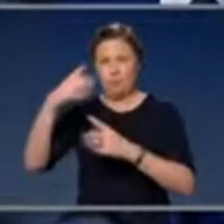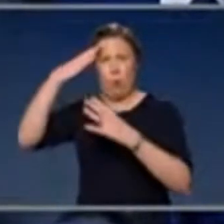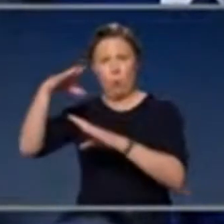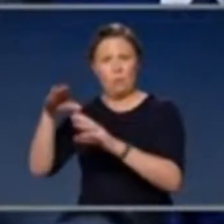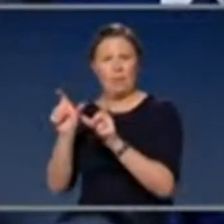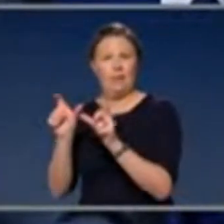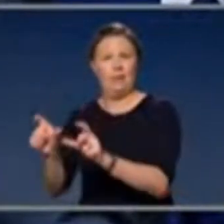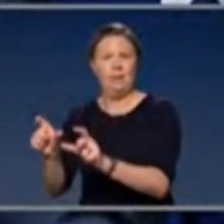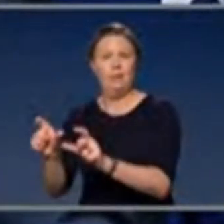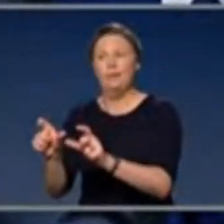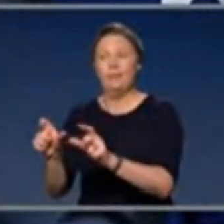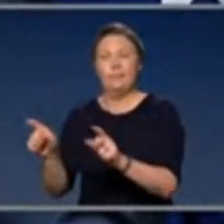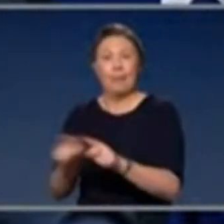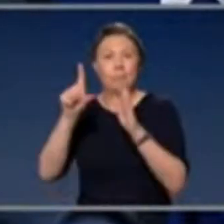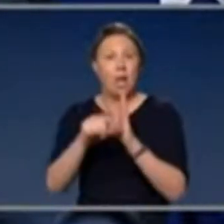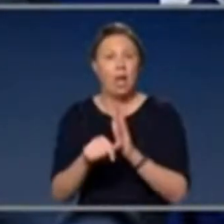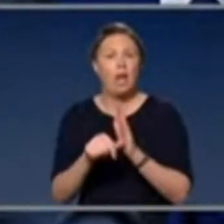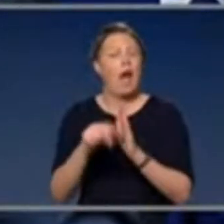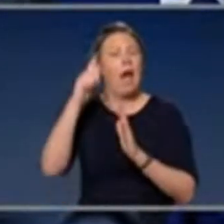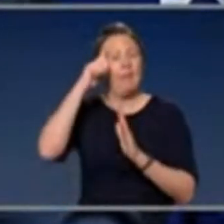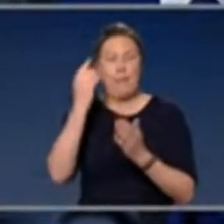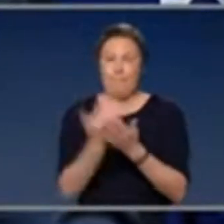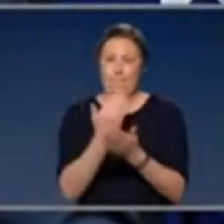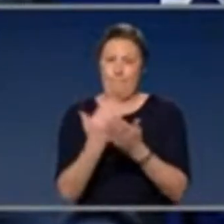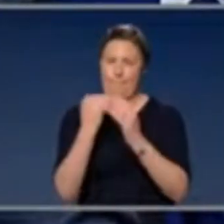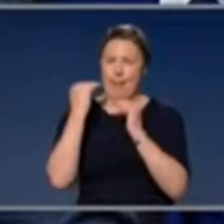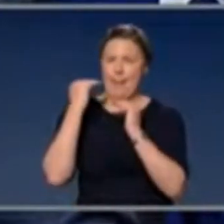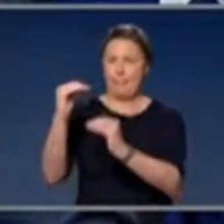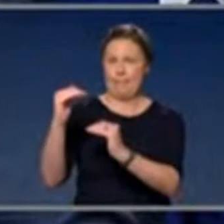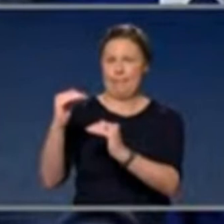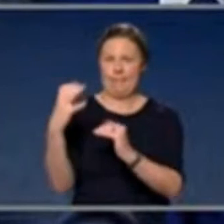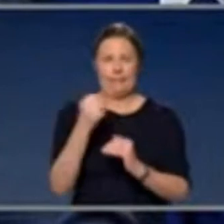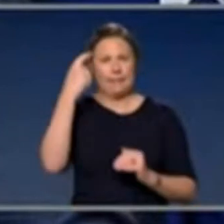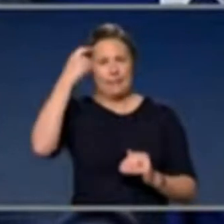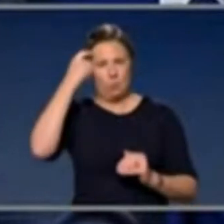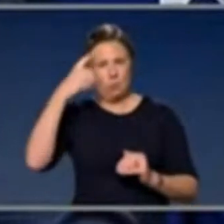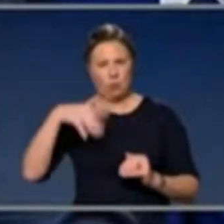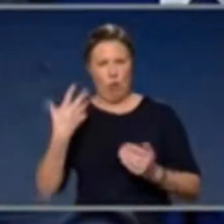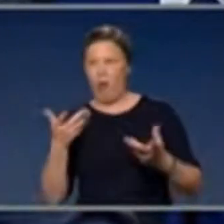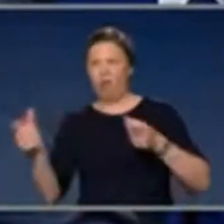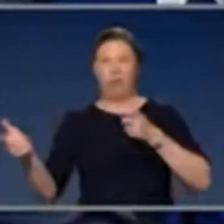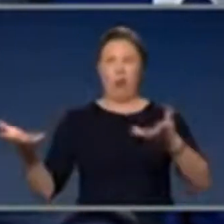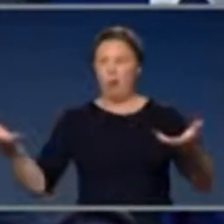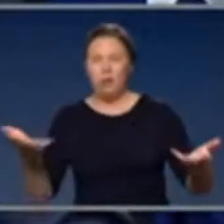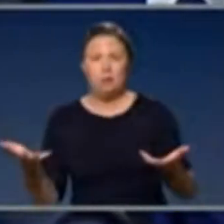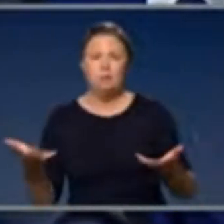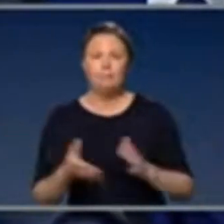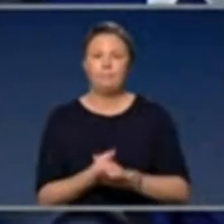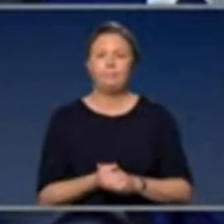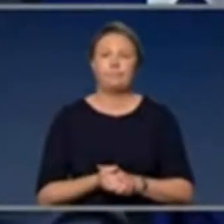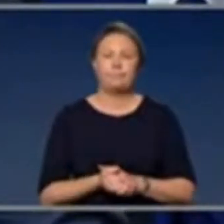not the wise decision to lift those caps. What I have asked for from the Foreign Affairs Minister and the Minister for Home